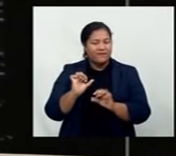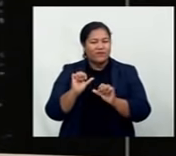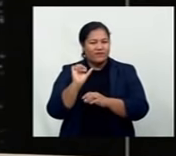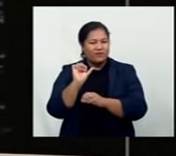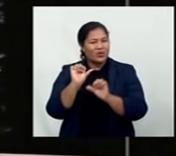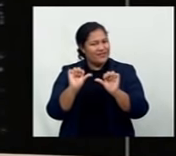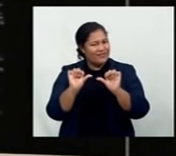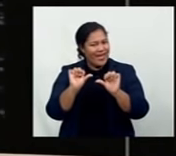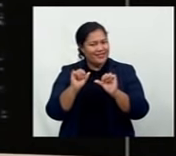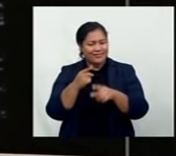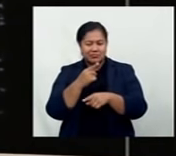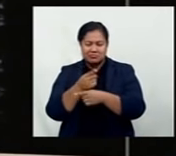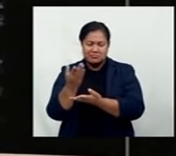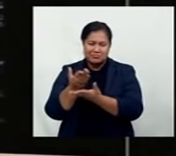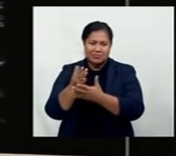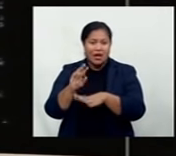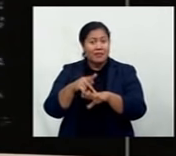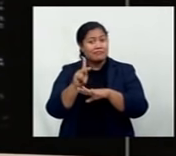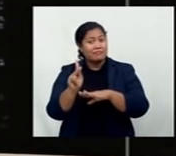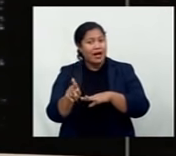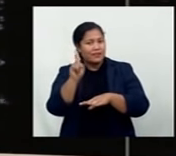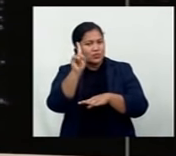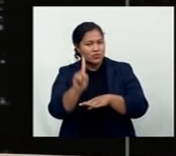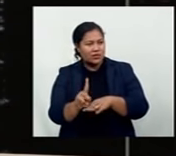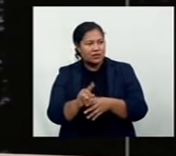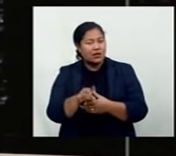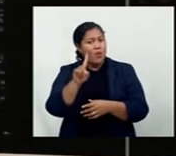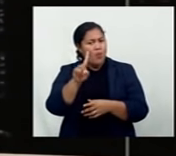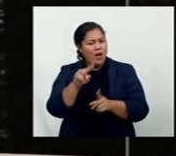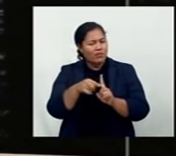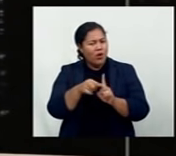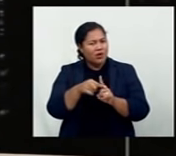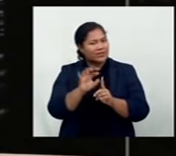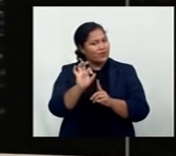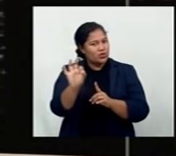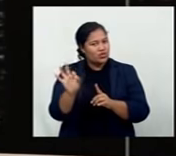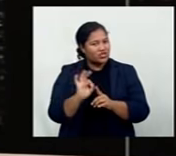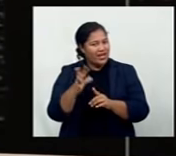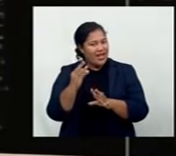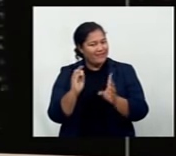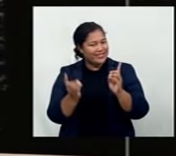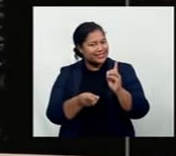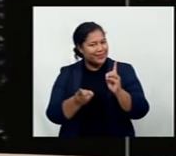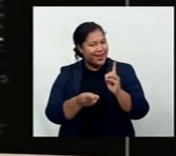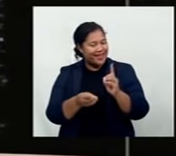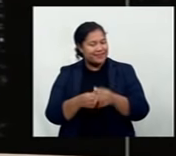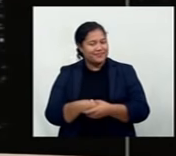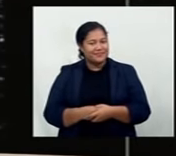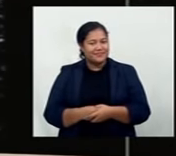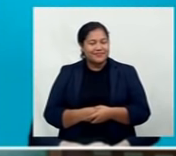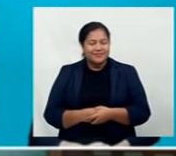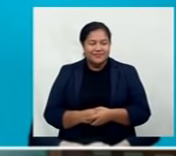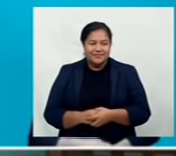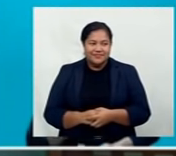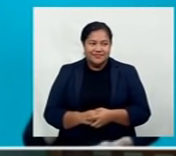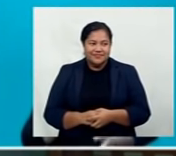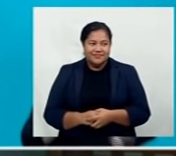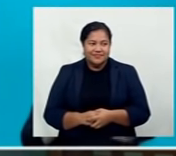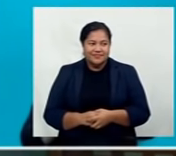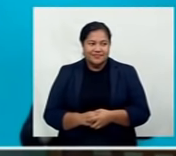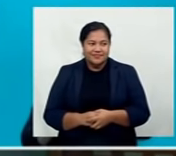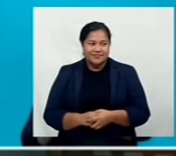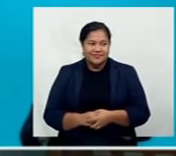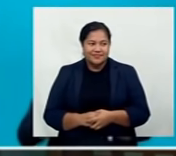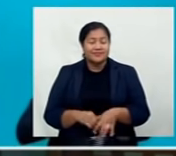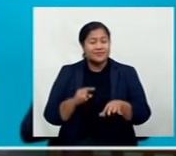highlighted in Parliament today that there is also one case yet to go through the disciplinary process. Lina Rees reports. Let me